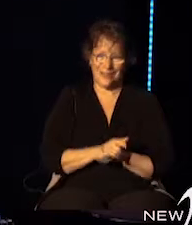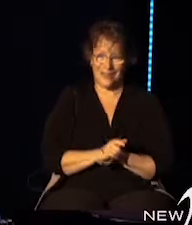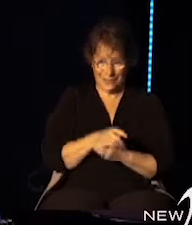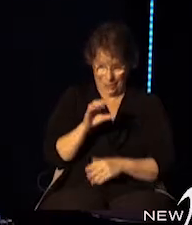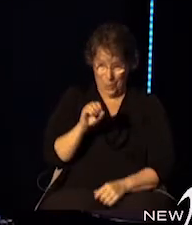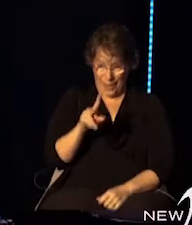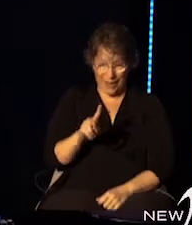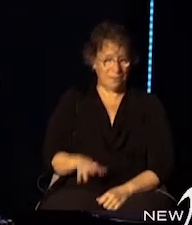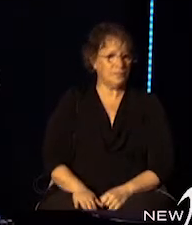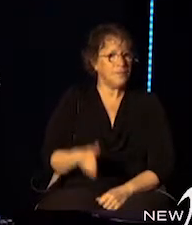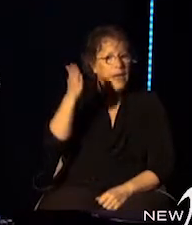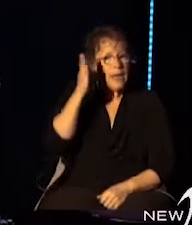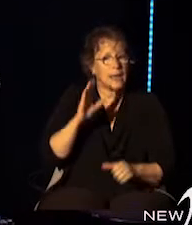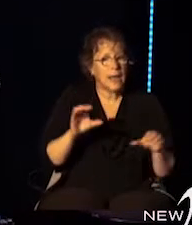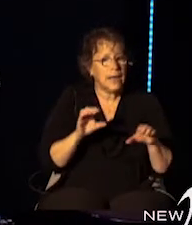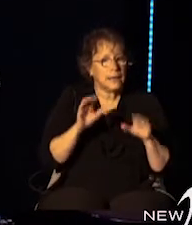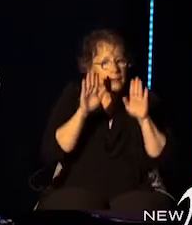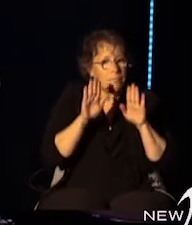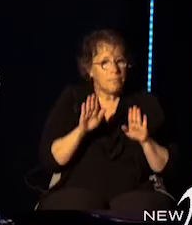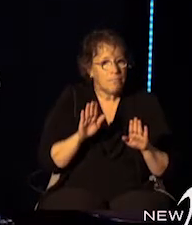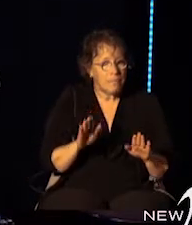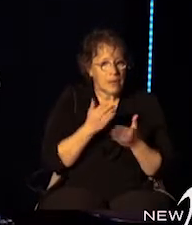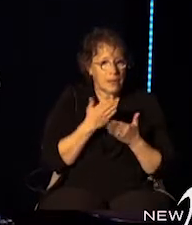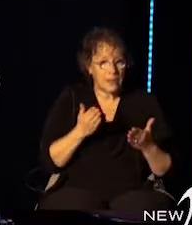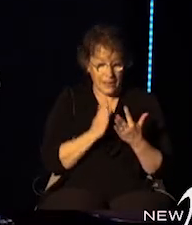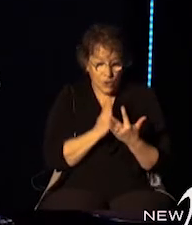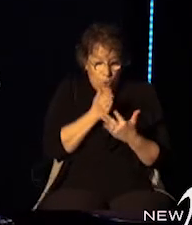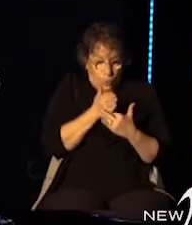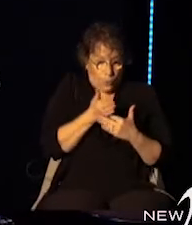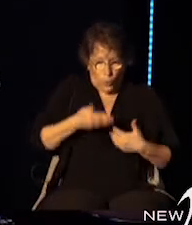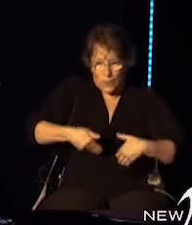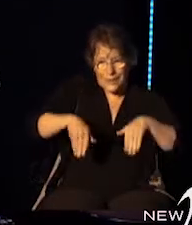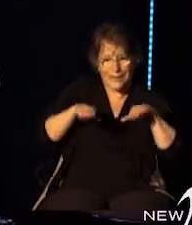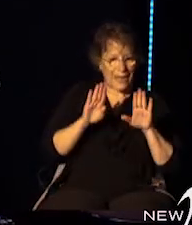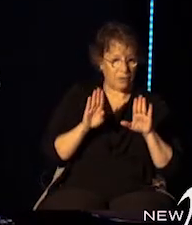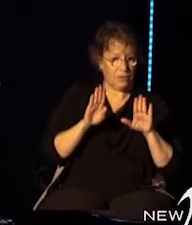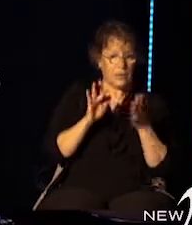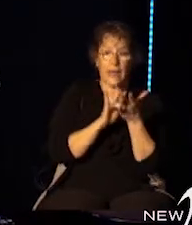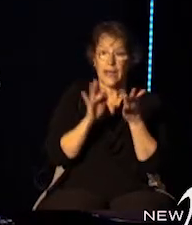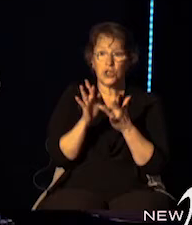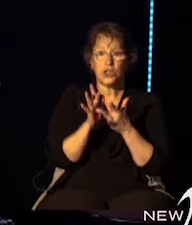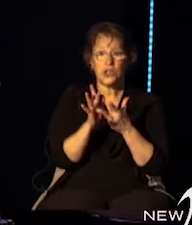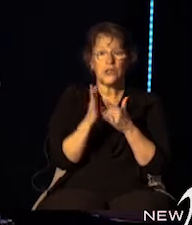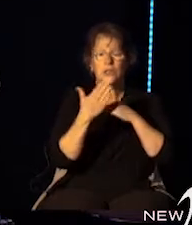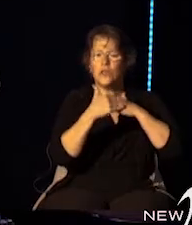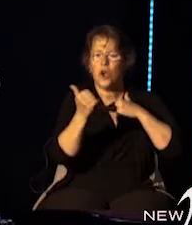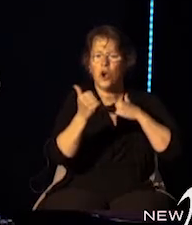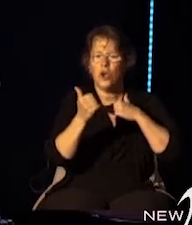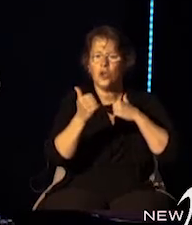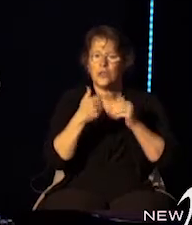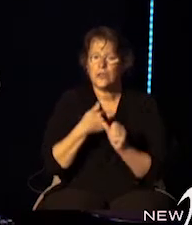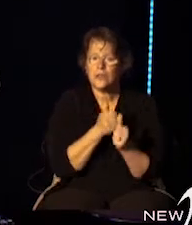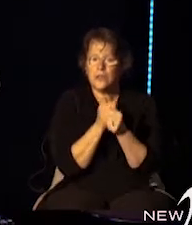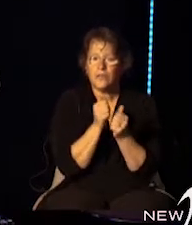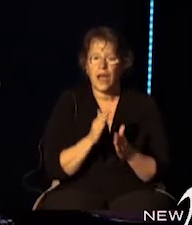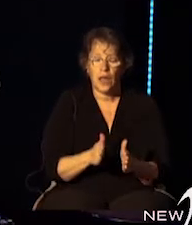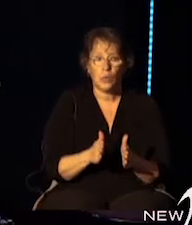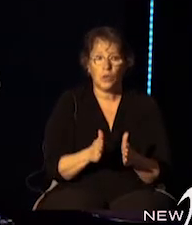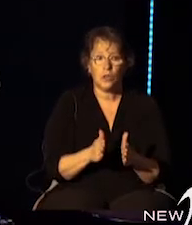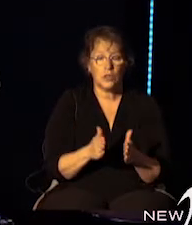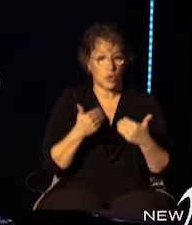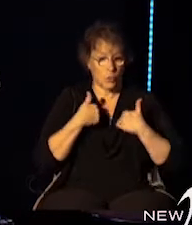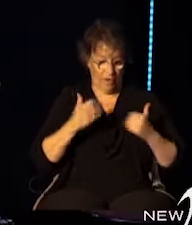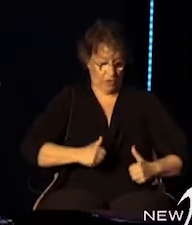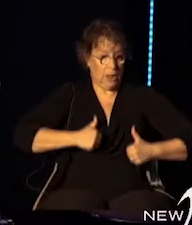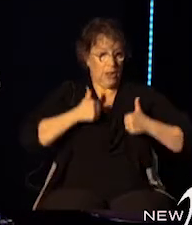God still does great things through sacrifice, and Jesus calls his followers to lives of